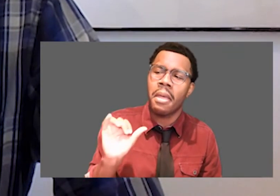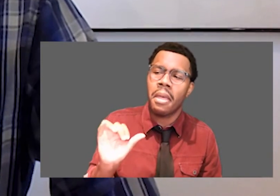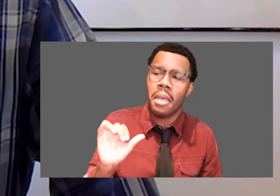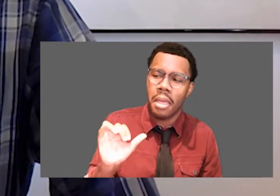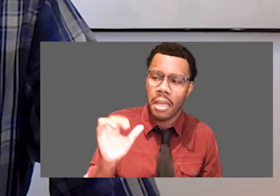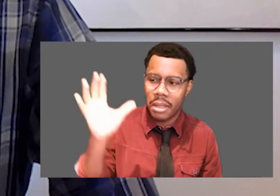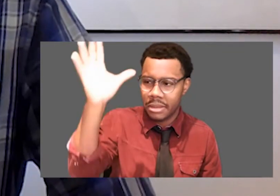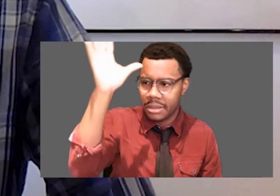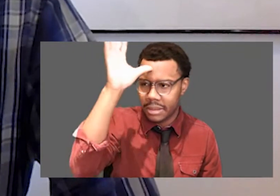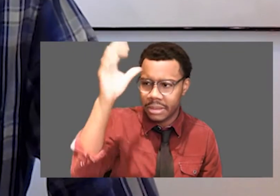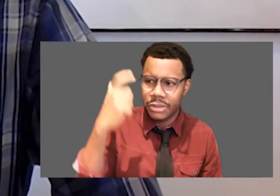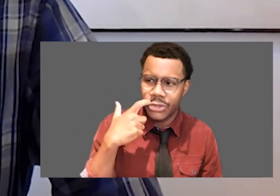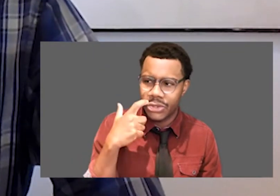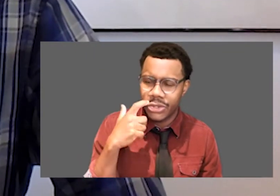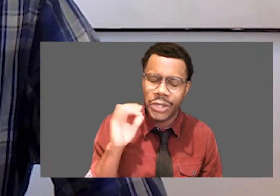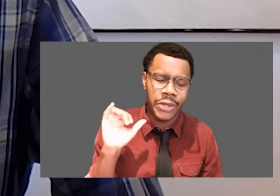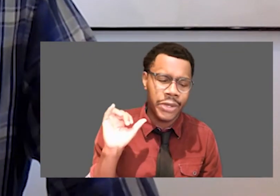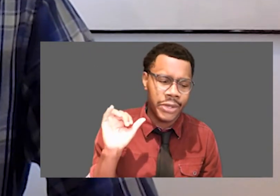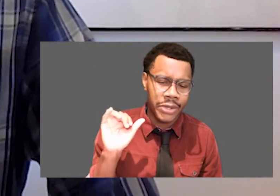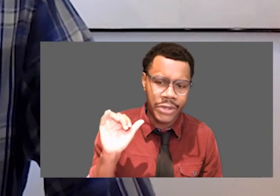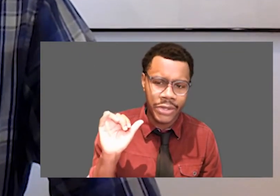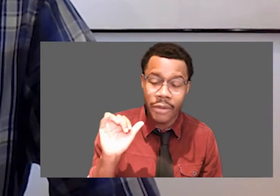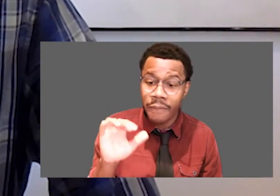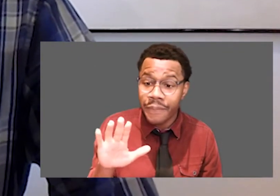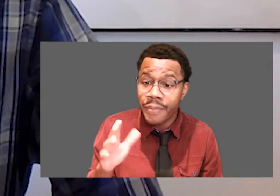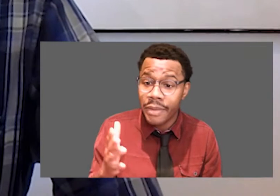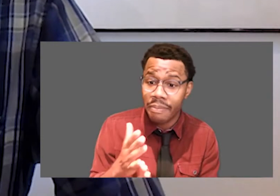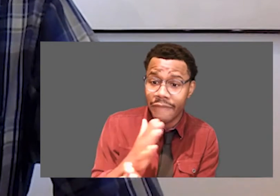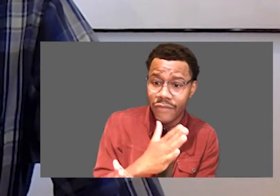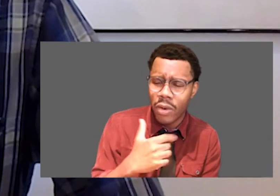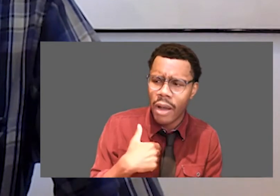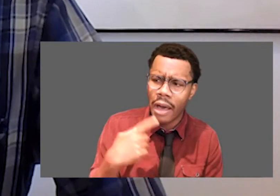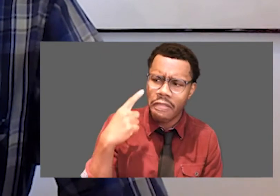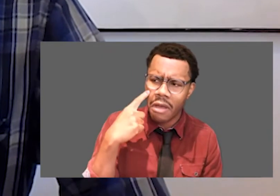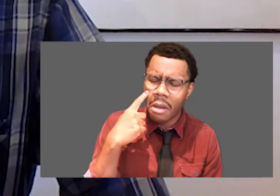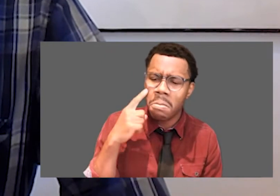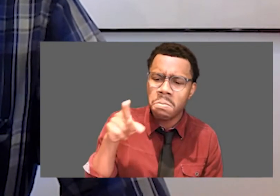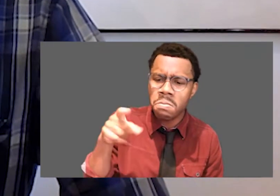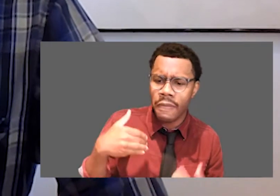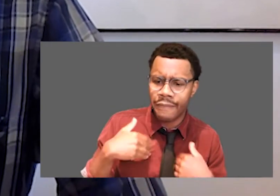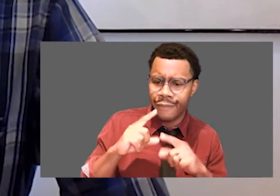actual problem. Initially, I actually thought the problem was something completely different.